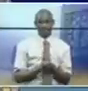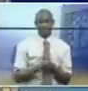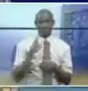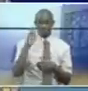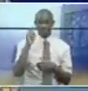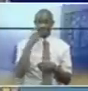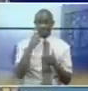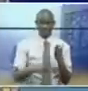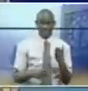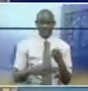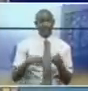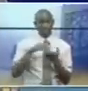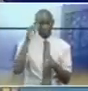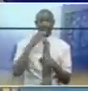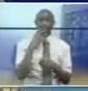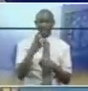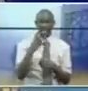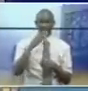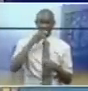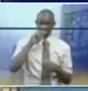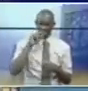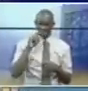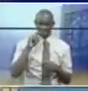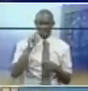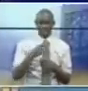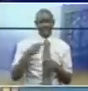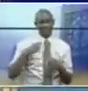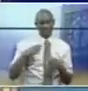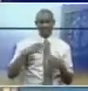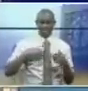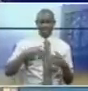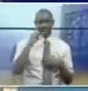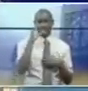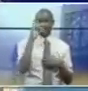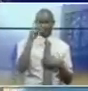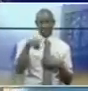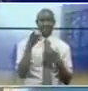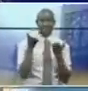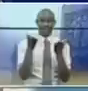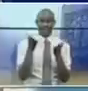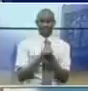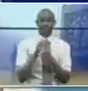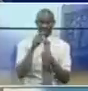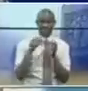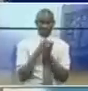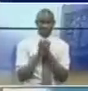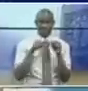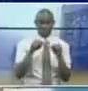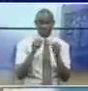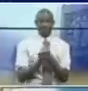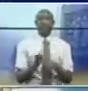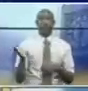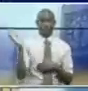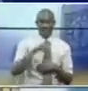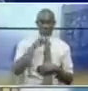the UN numbers, more than 400,000 people have been displaced. We are keeping an eye on that developing story. Back into the